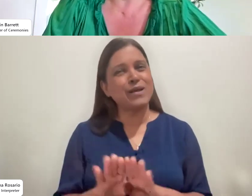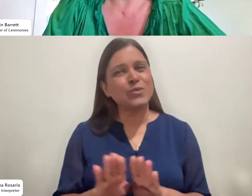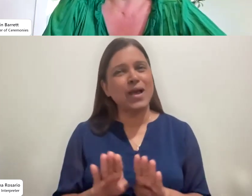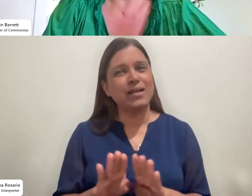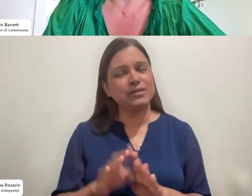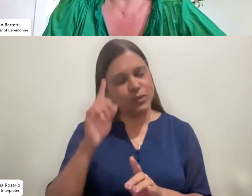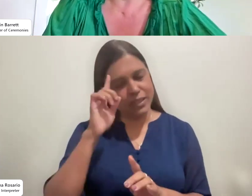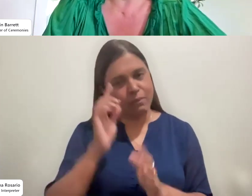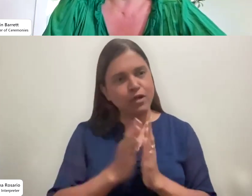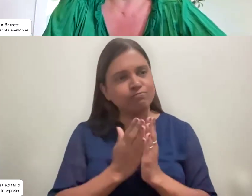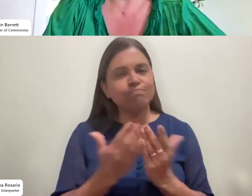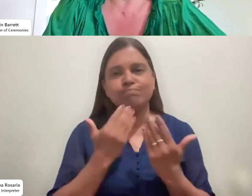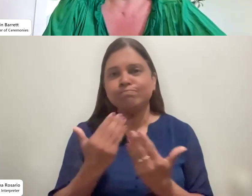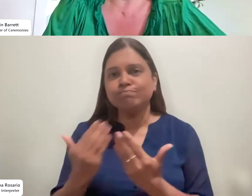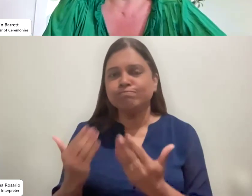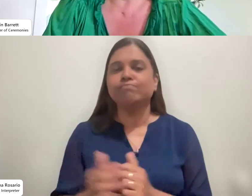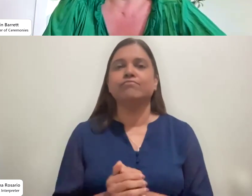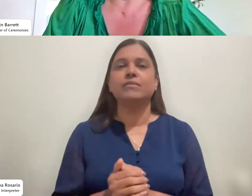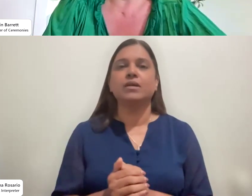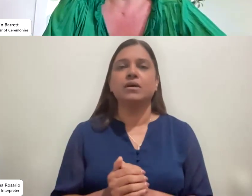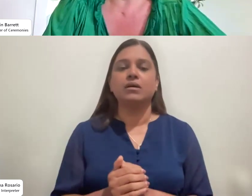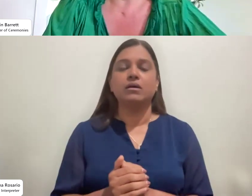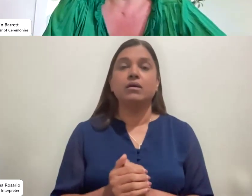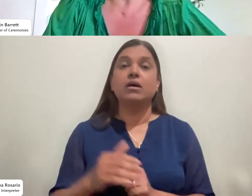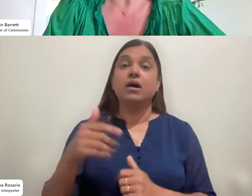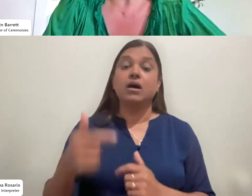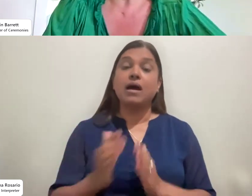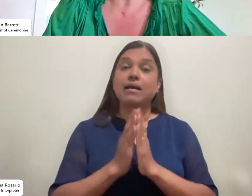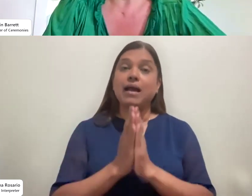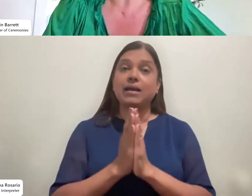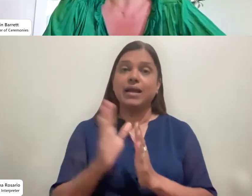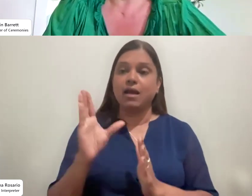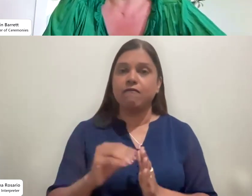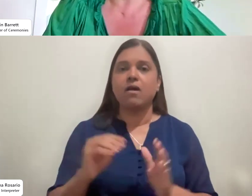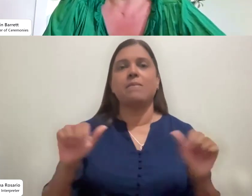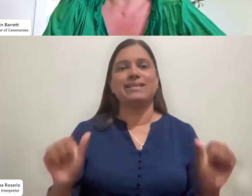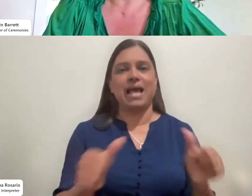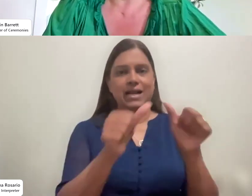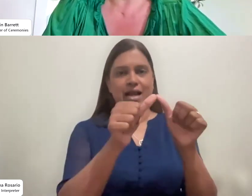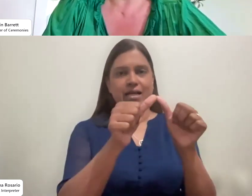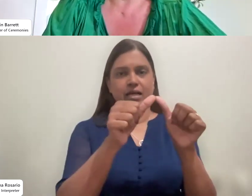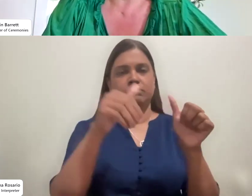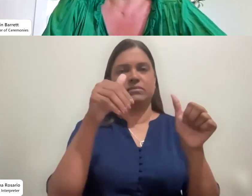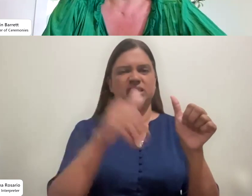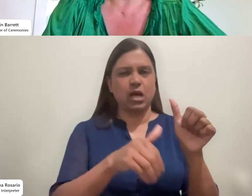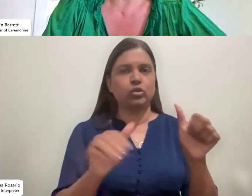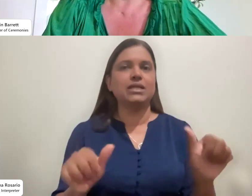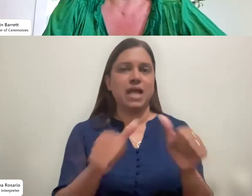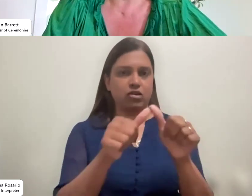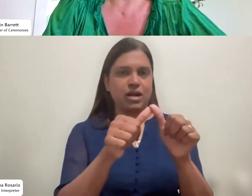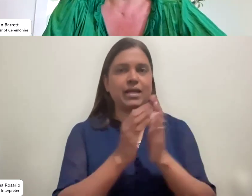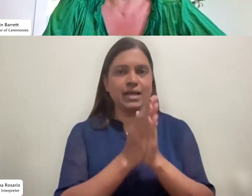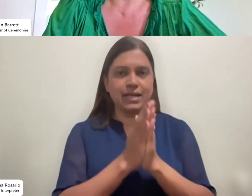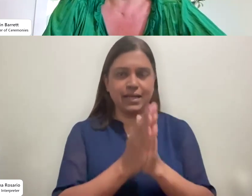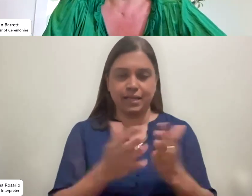this karakia comes from Taranaki, South Taranaki, Hawara. It's called Puri Te Mai. Kei nui